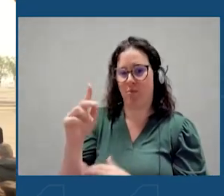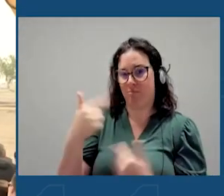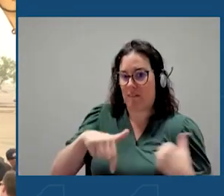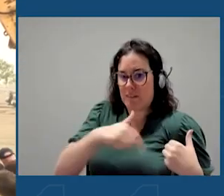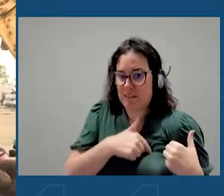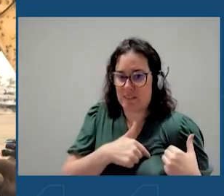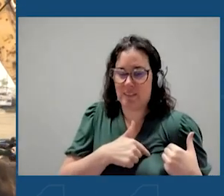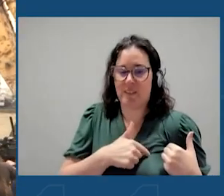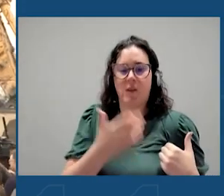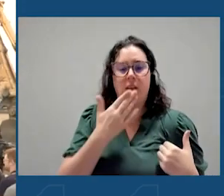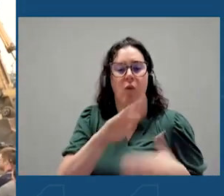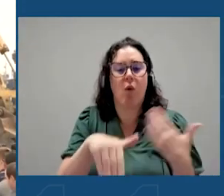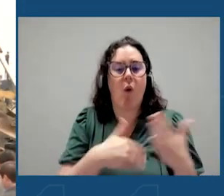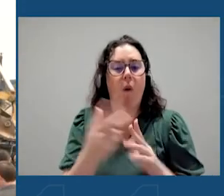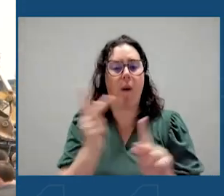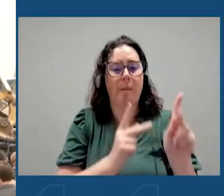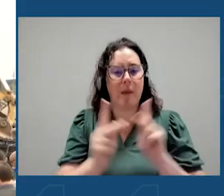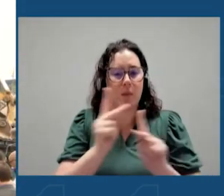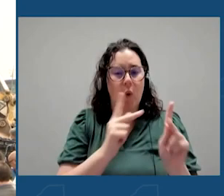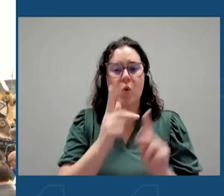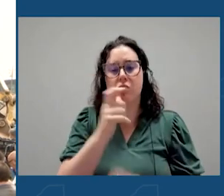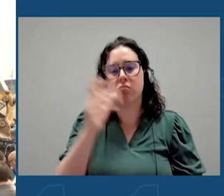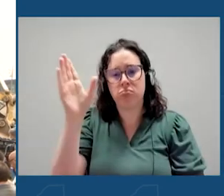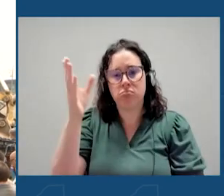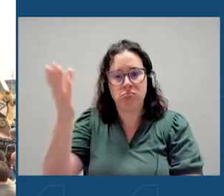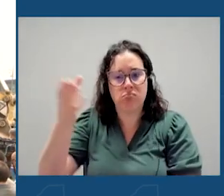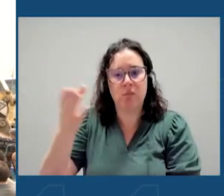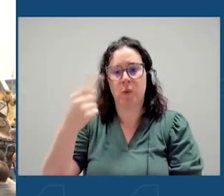so important to so many of us.